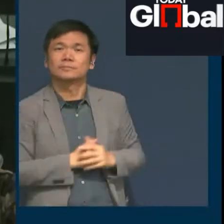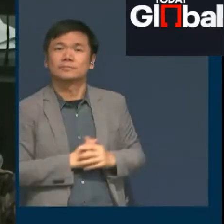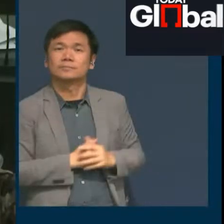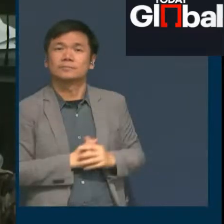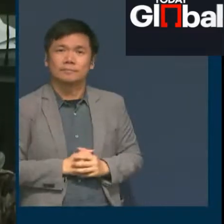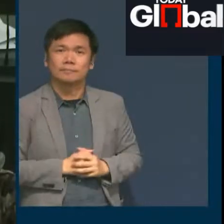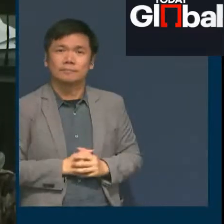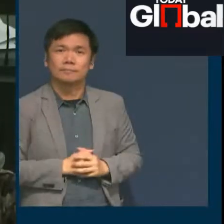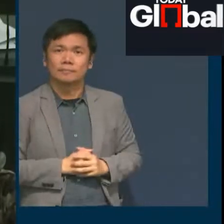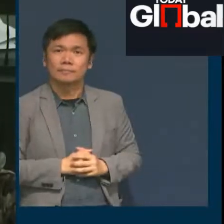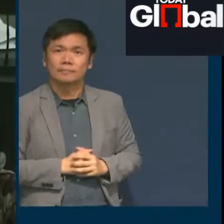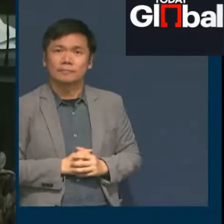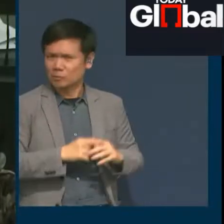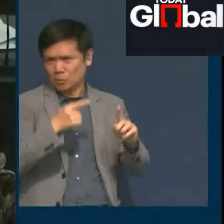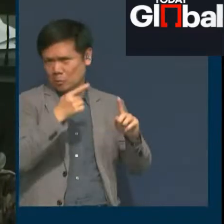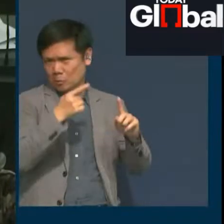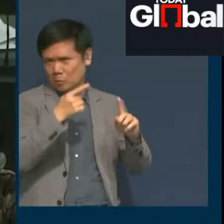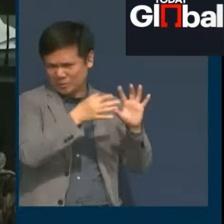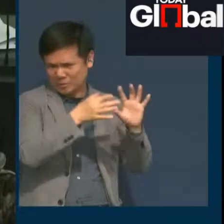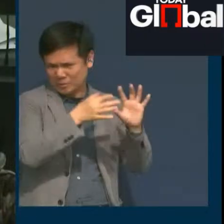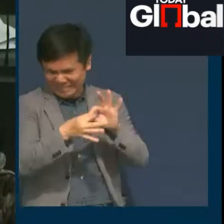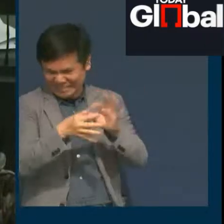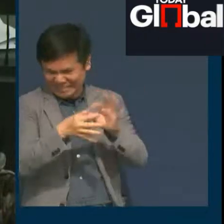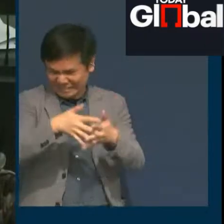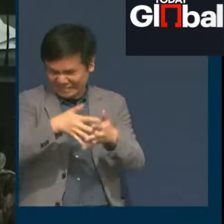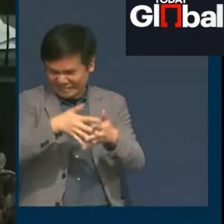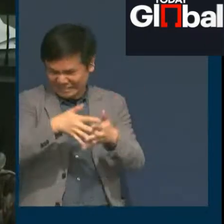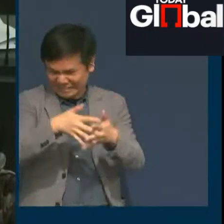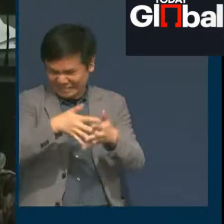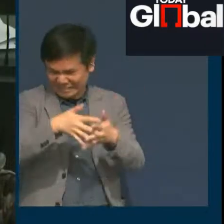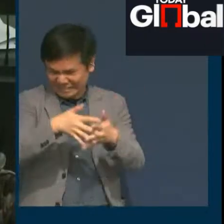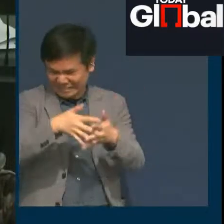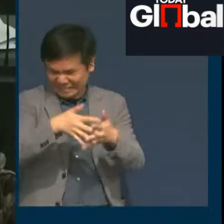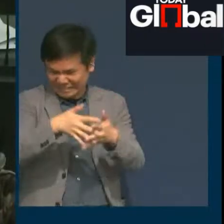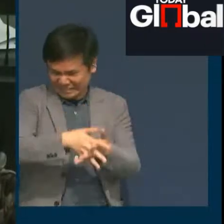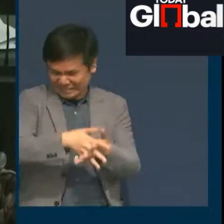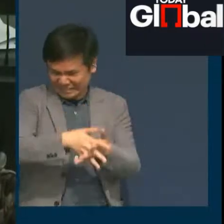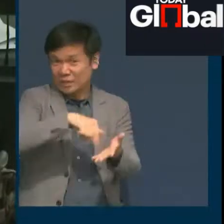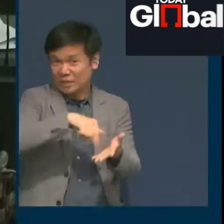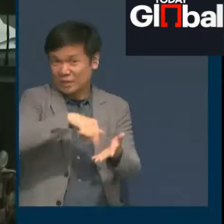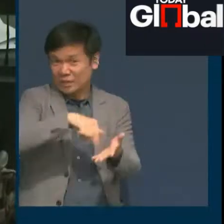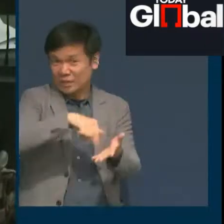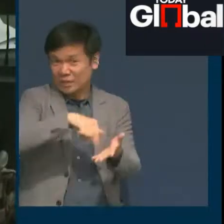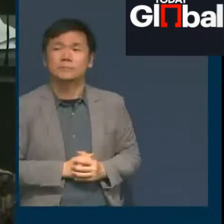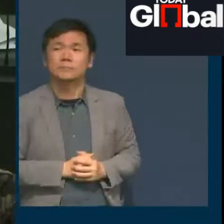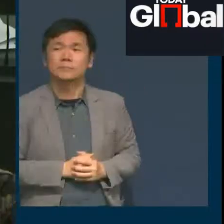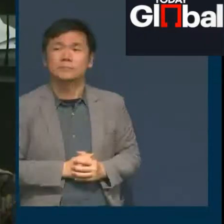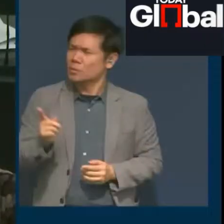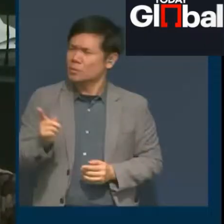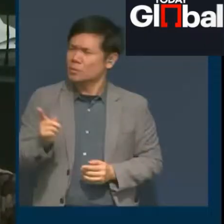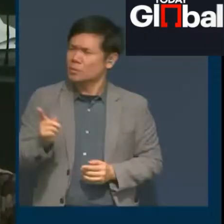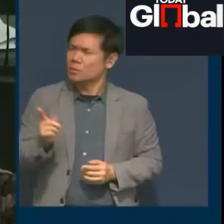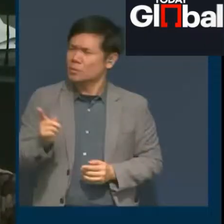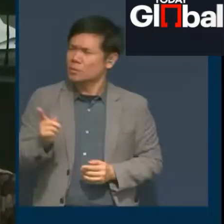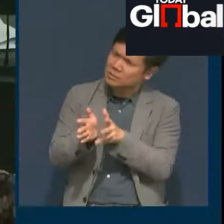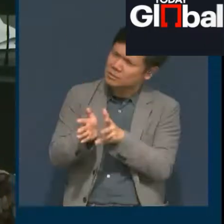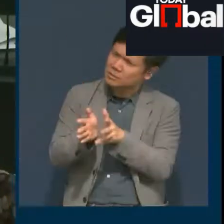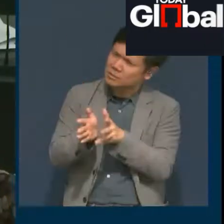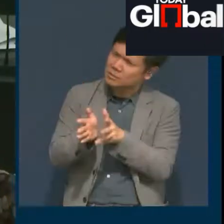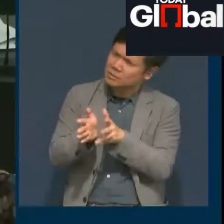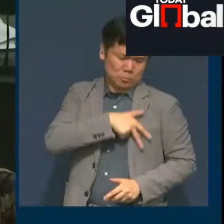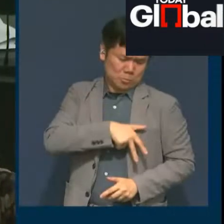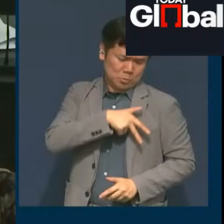And you talked about the work carried out by the Ministry of Social Affairs,